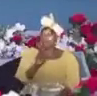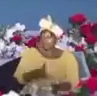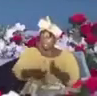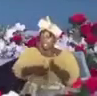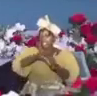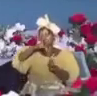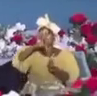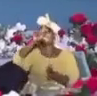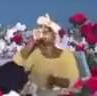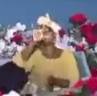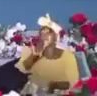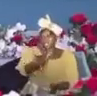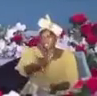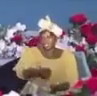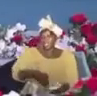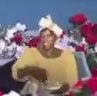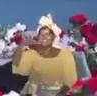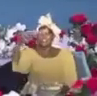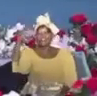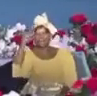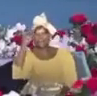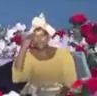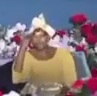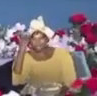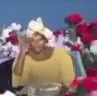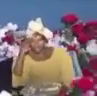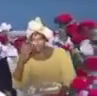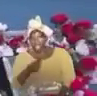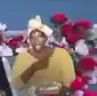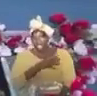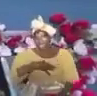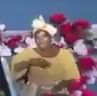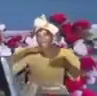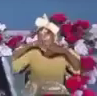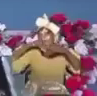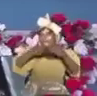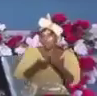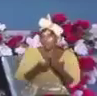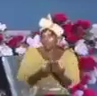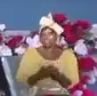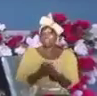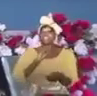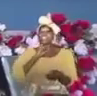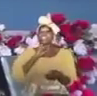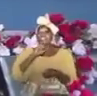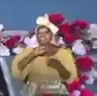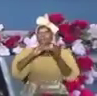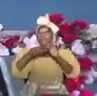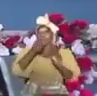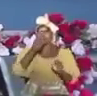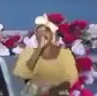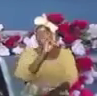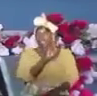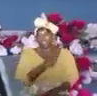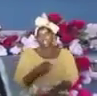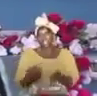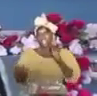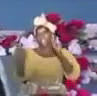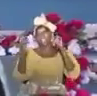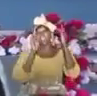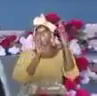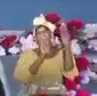spiritually minded. And that the pathway to becoming spiritually minded is number one, to have an encounter with